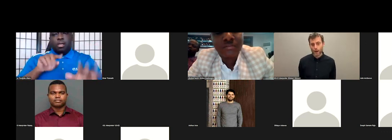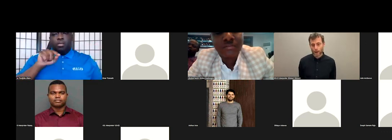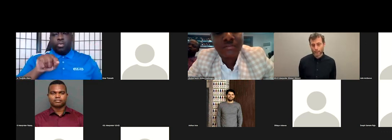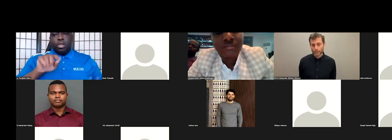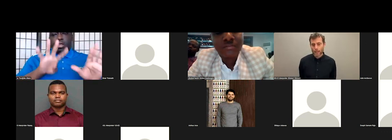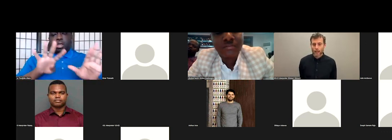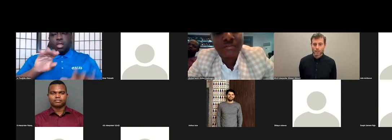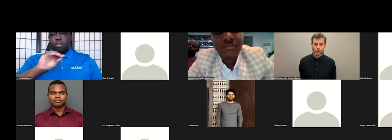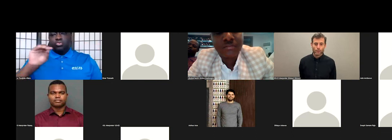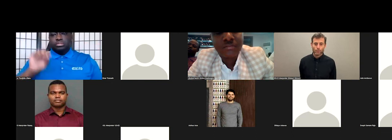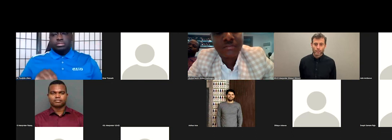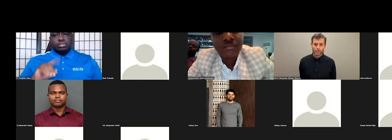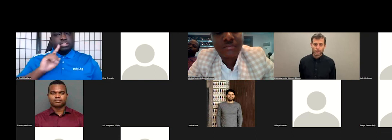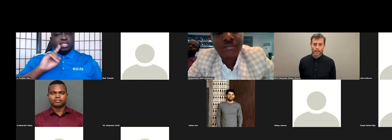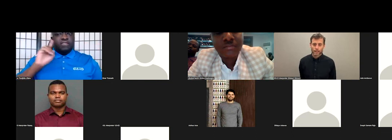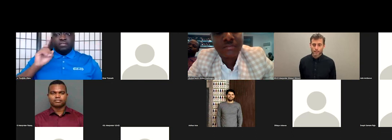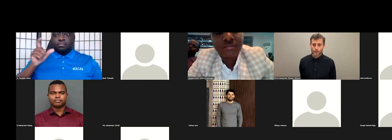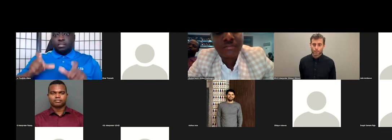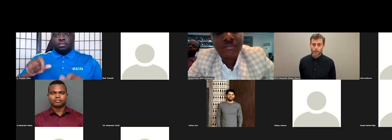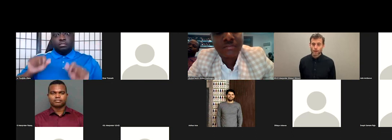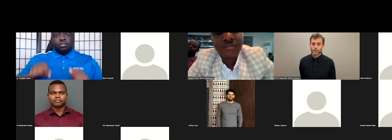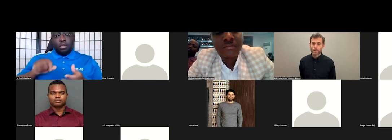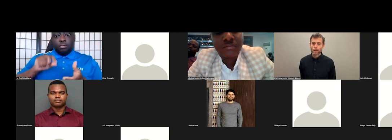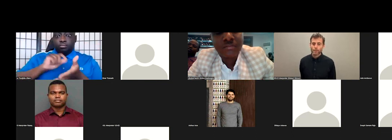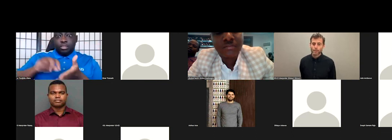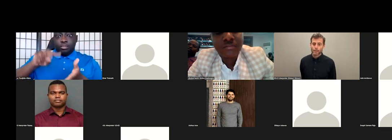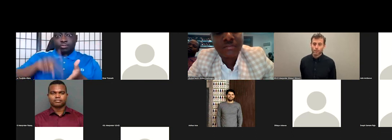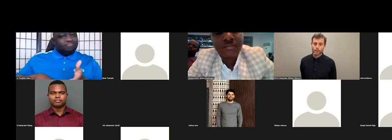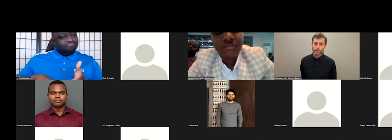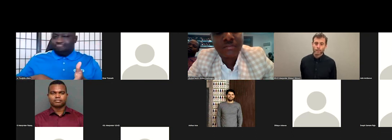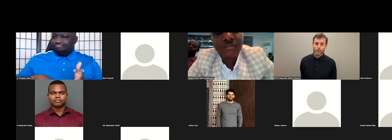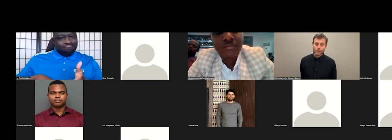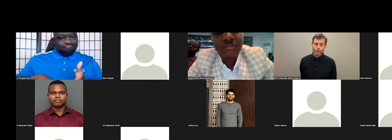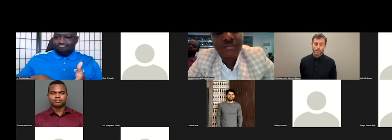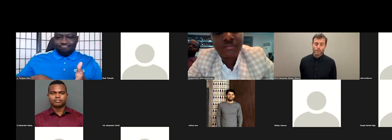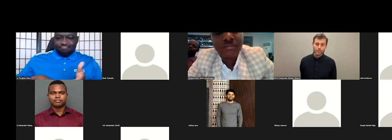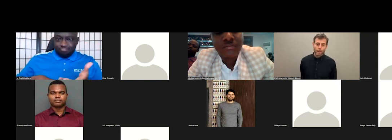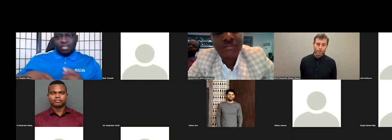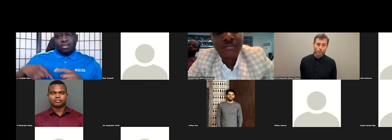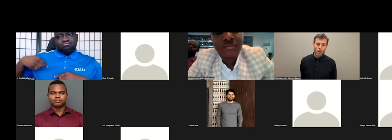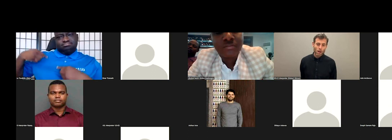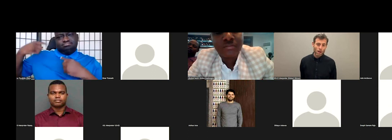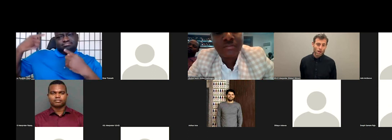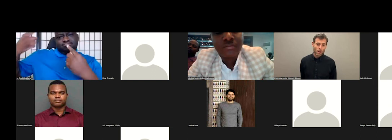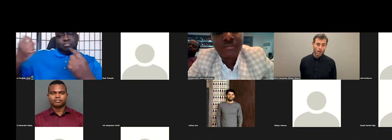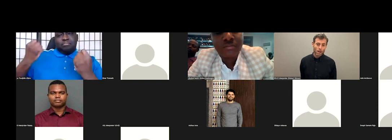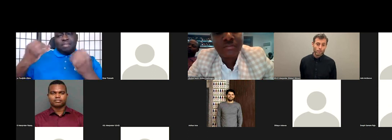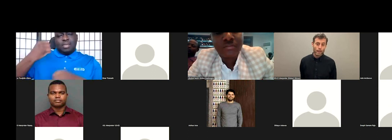left behind. And so I really wanted to flag this up, where 99% of young deaf people